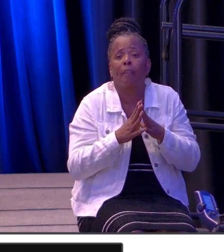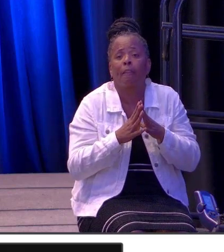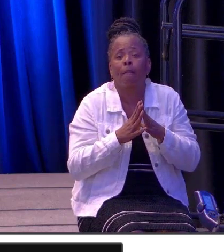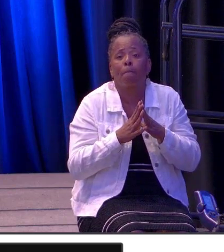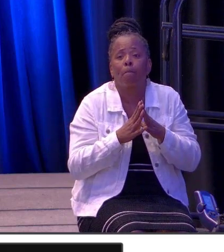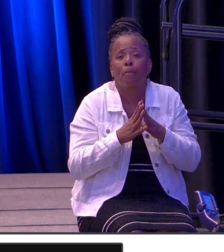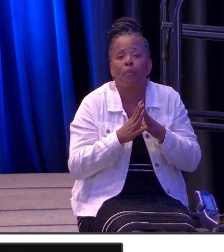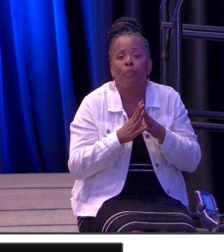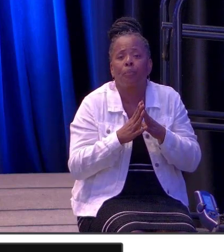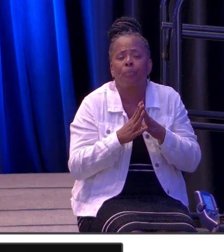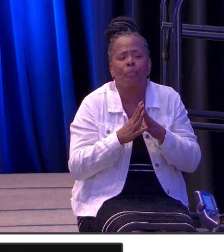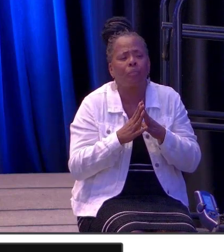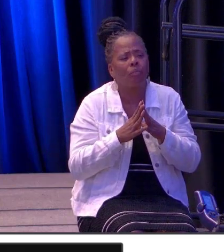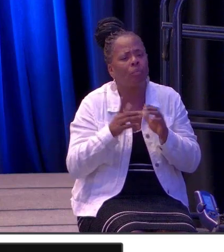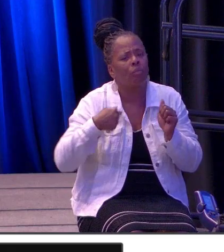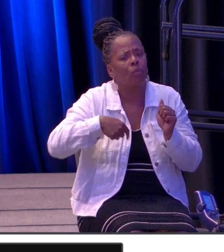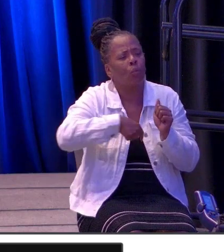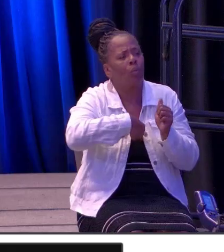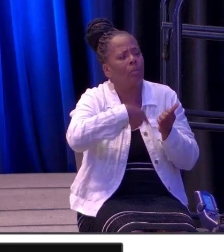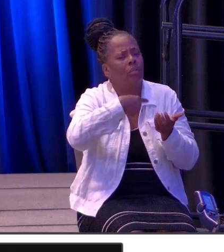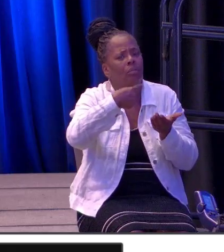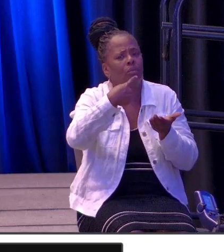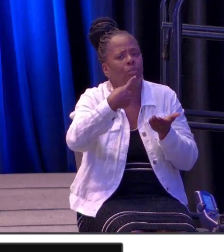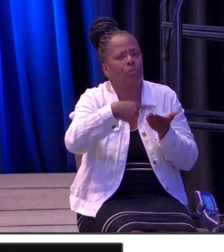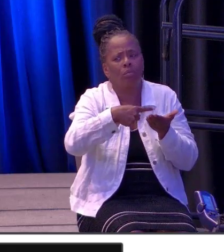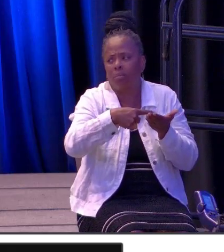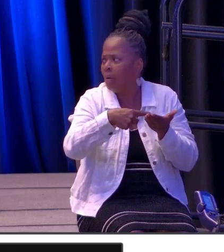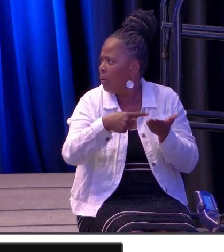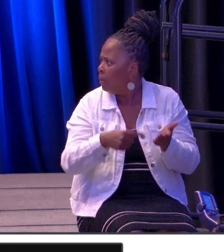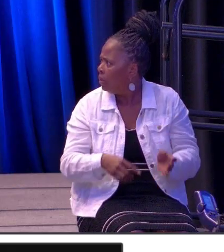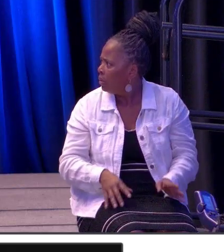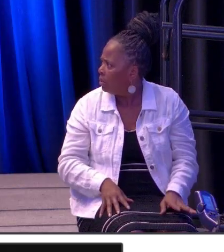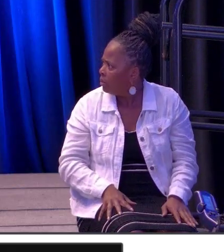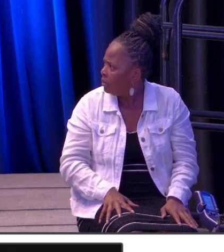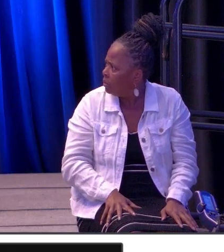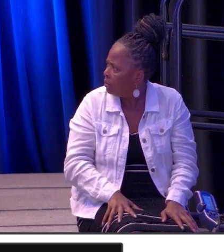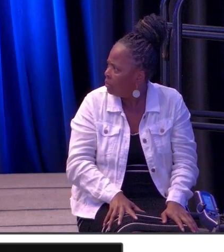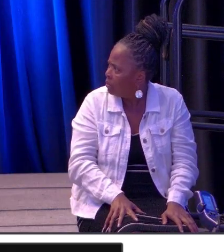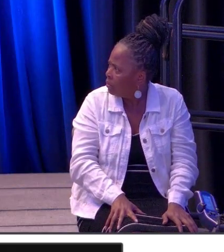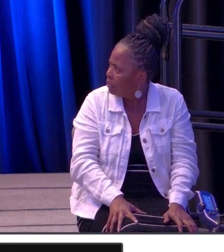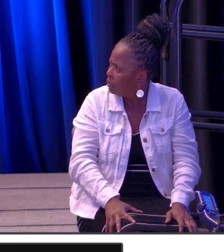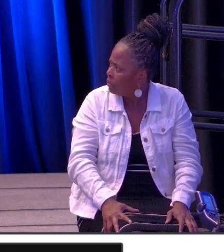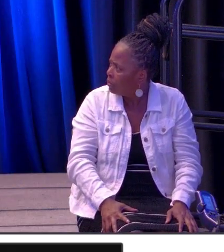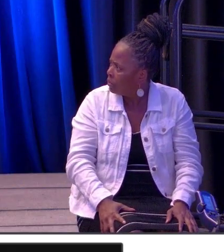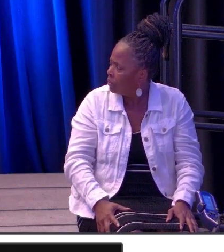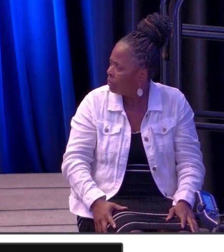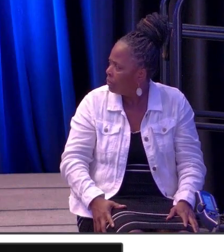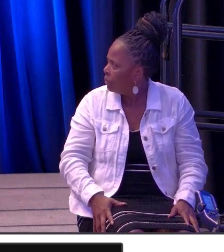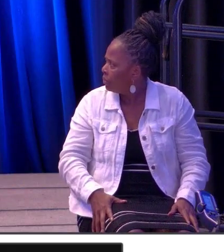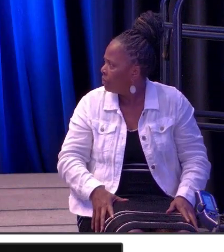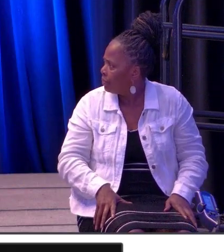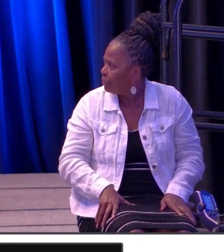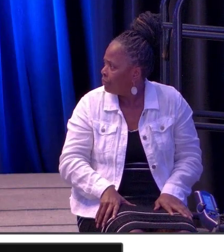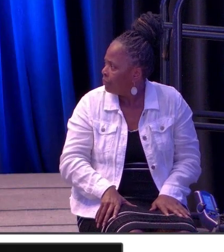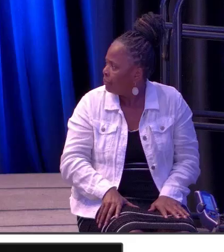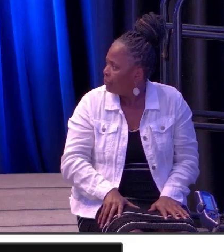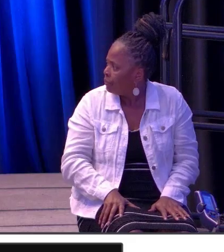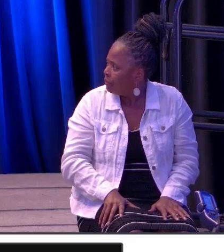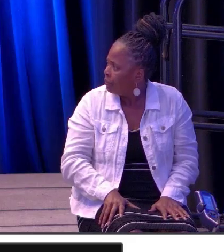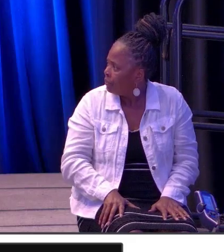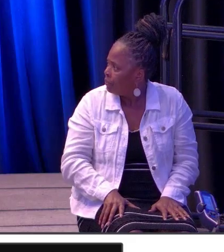is we talked about, oops, I forget about the big screen.